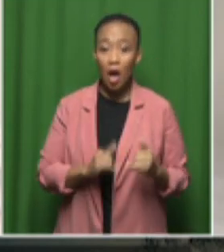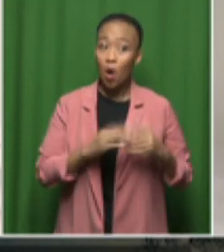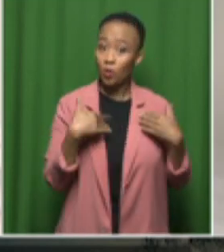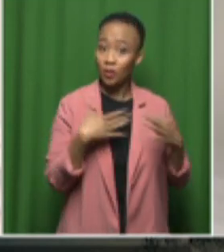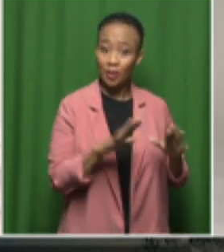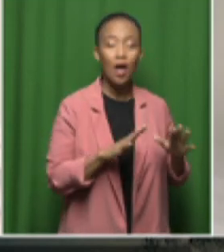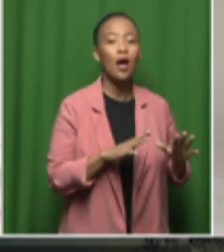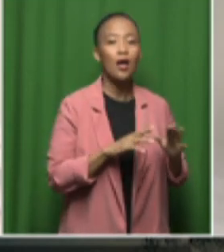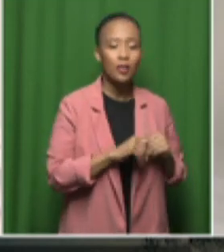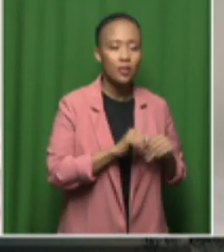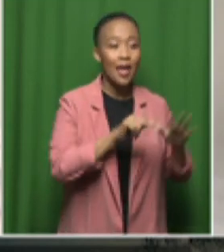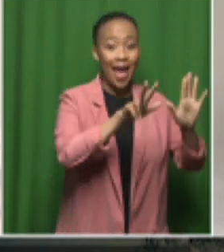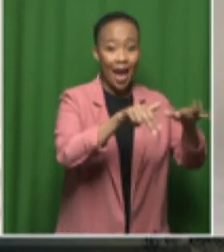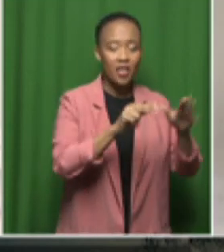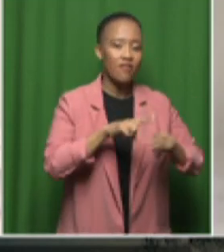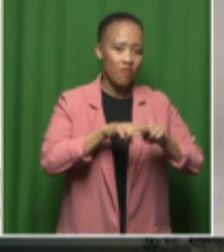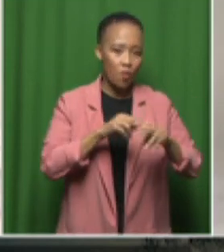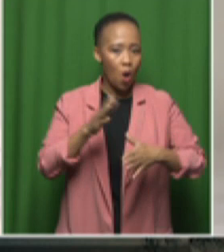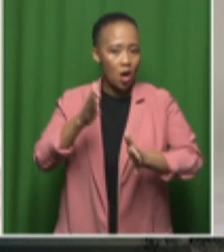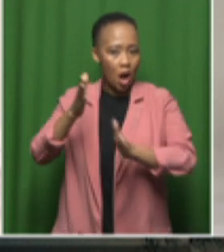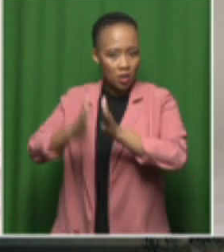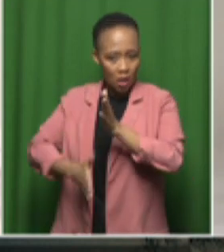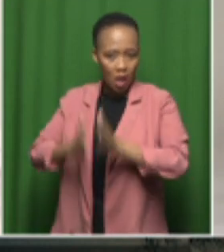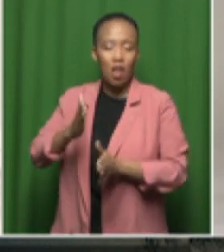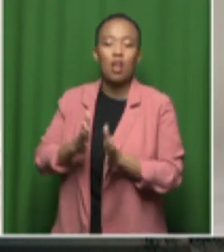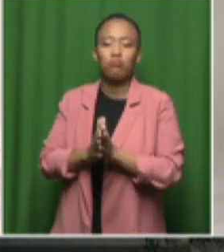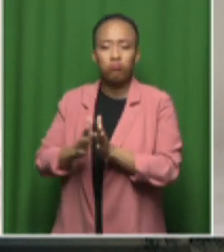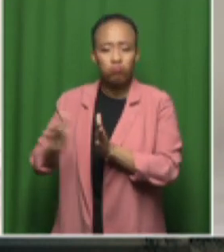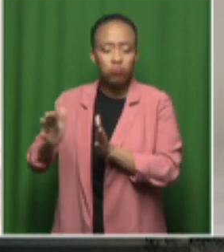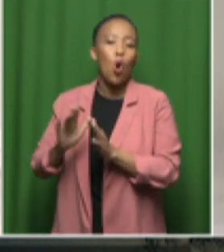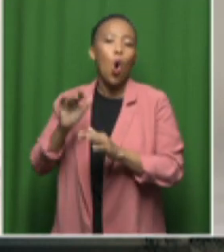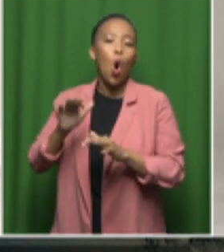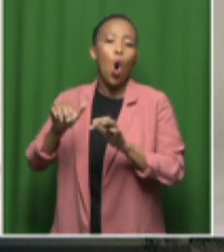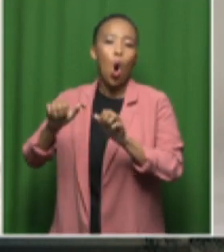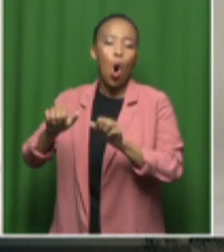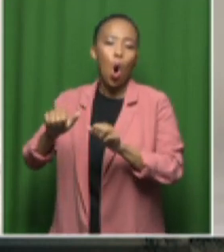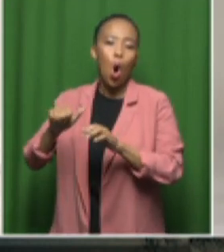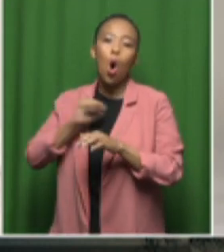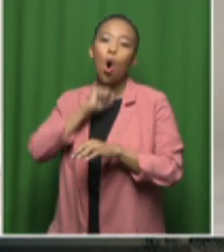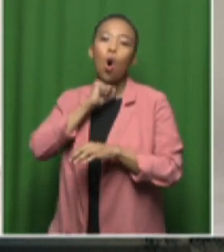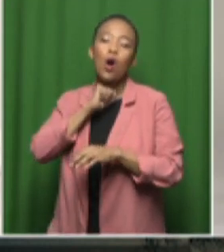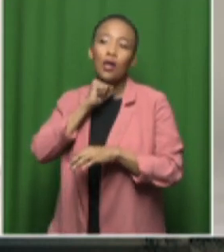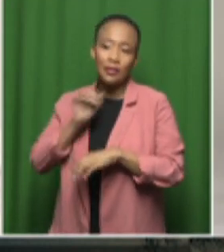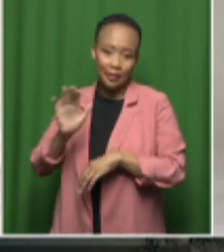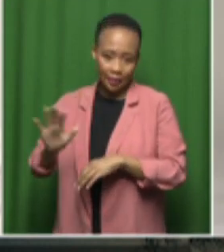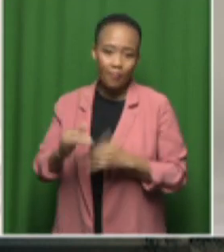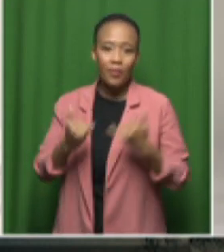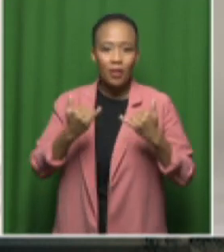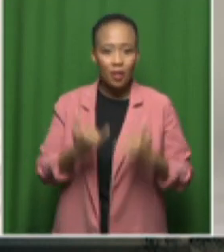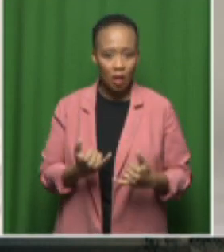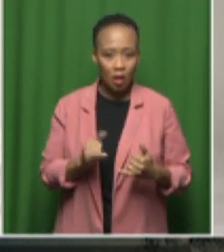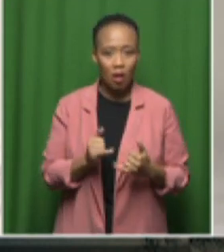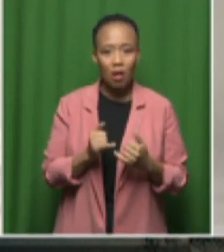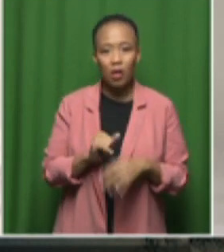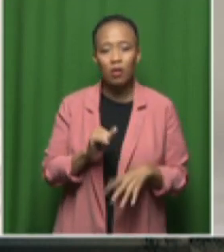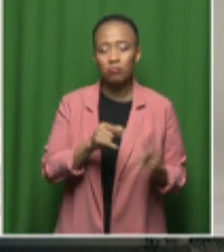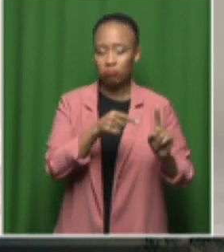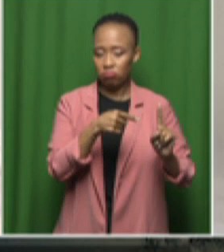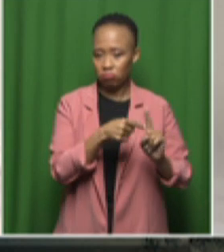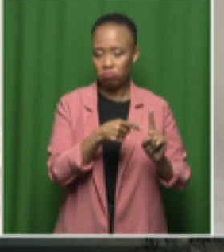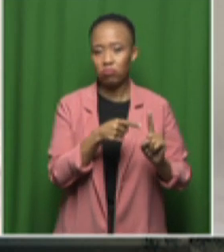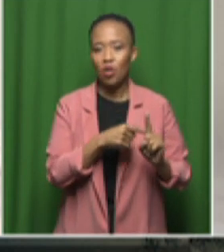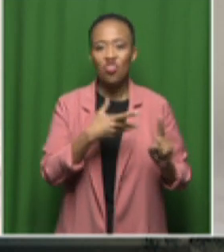August 11th. It's on at the Iziko National Gallery in Cape Town. It highlights Dr. Esther